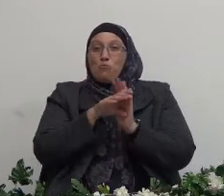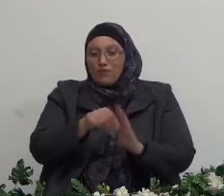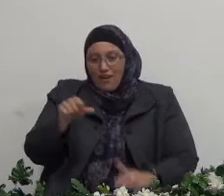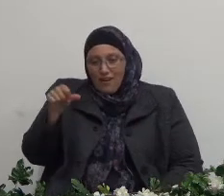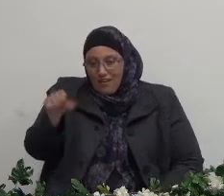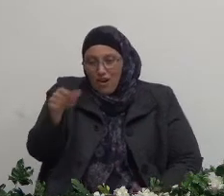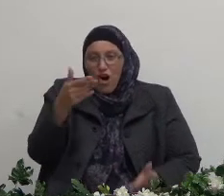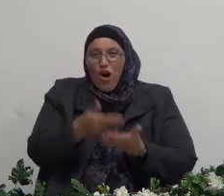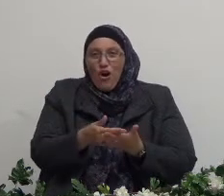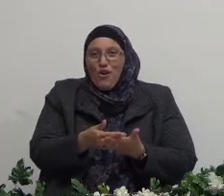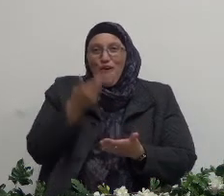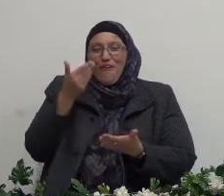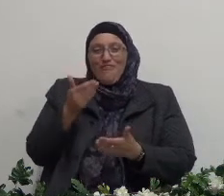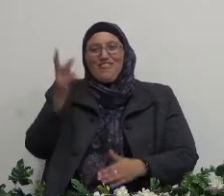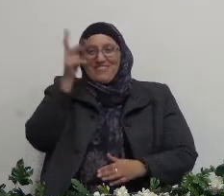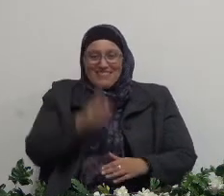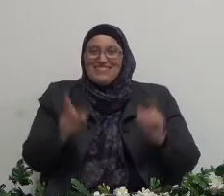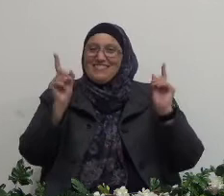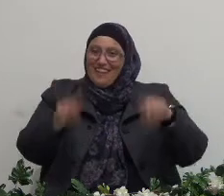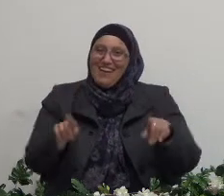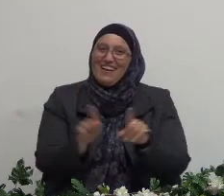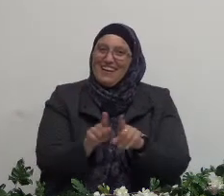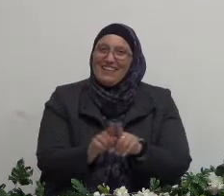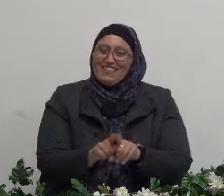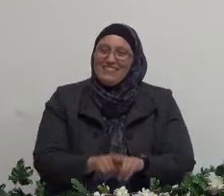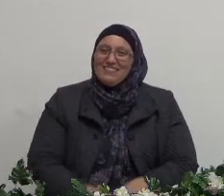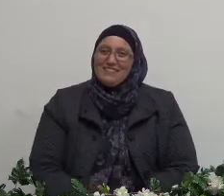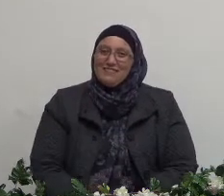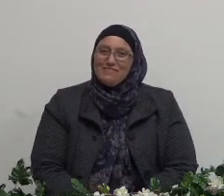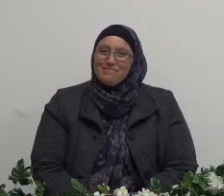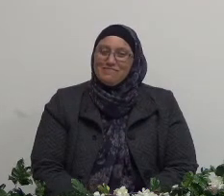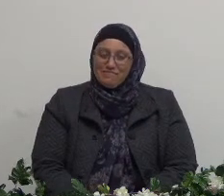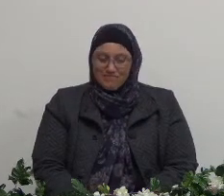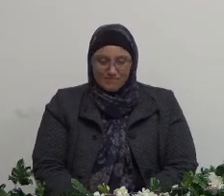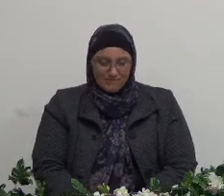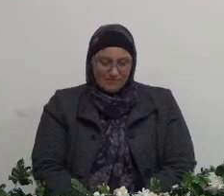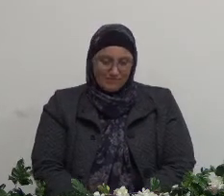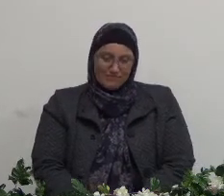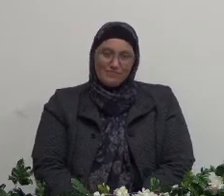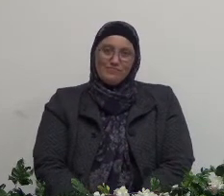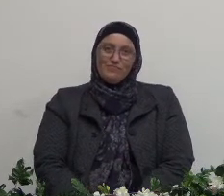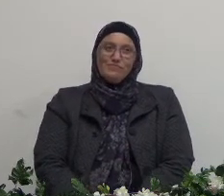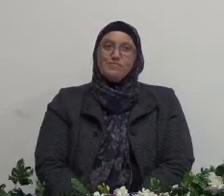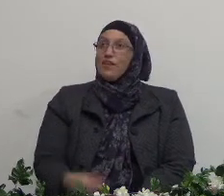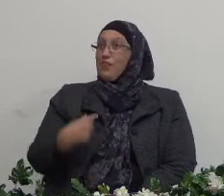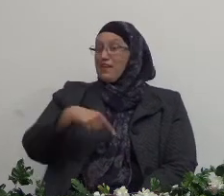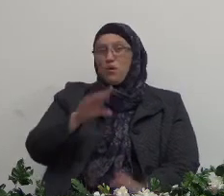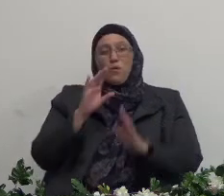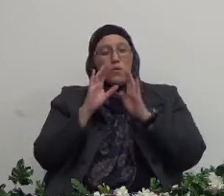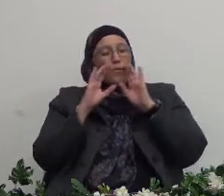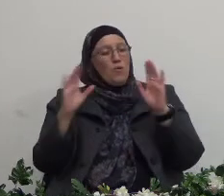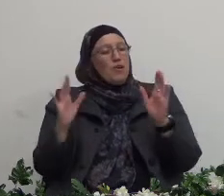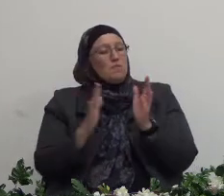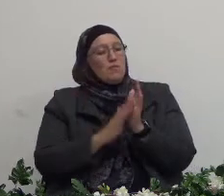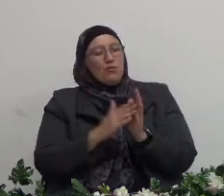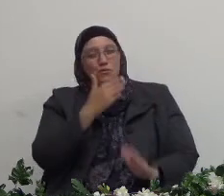thing of the benefits of this holy month that we acquire